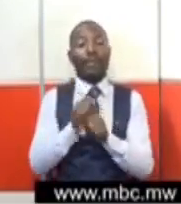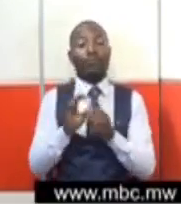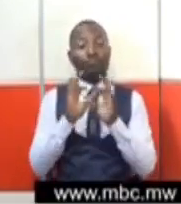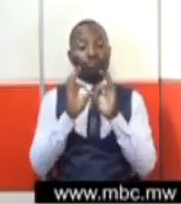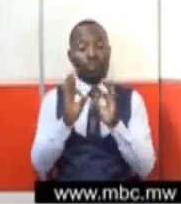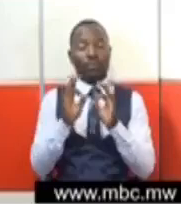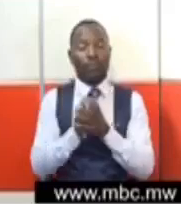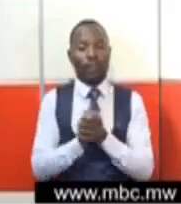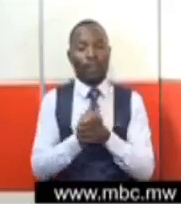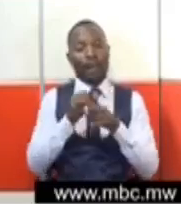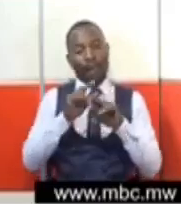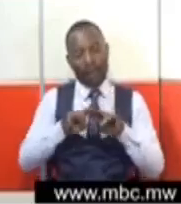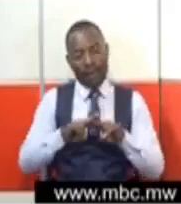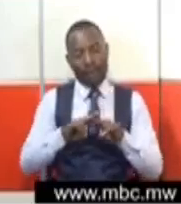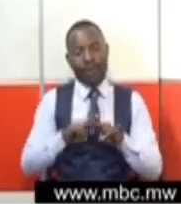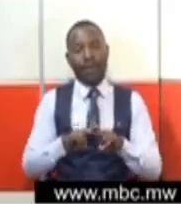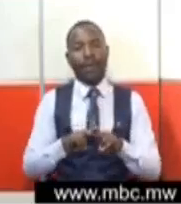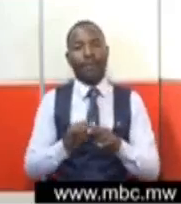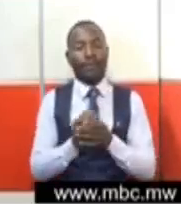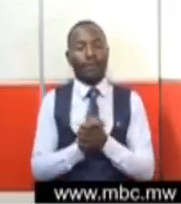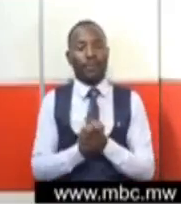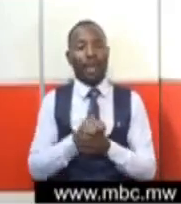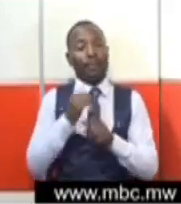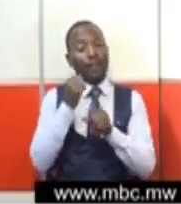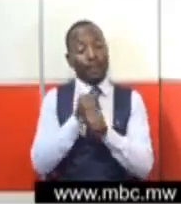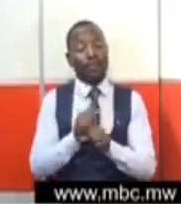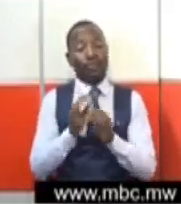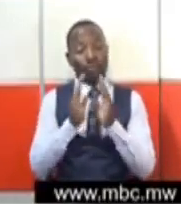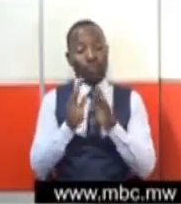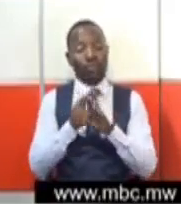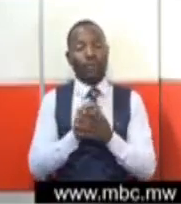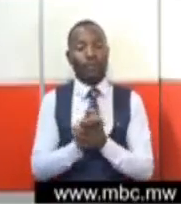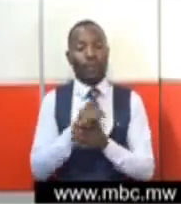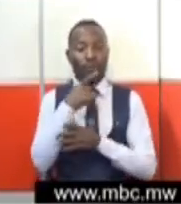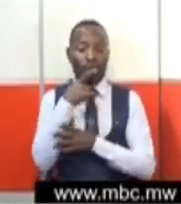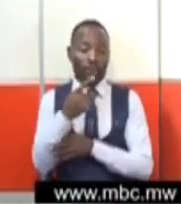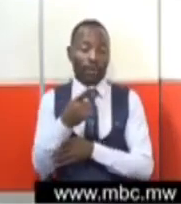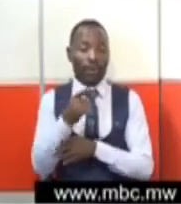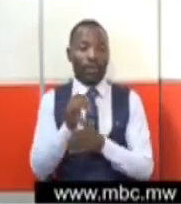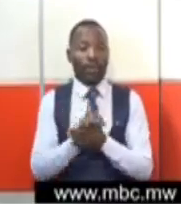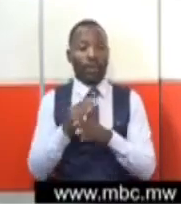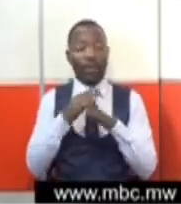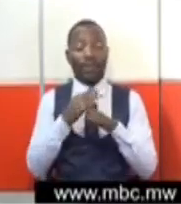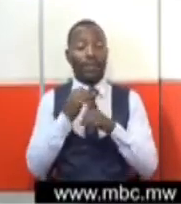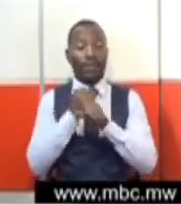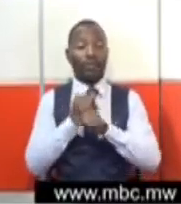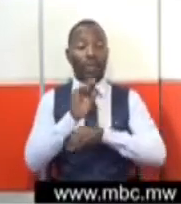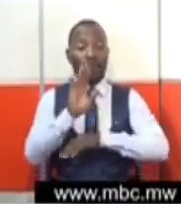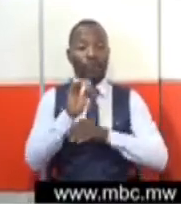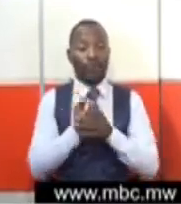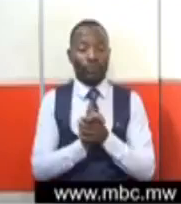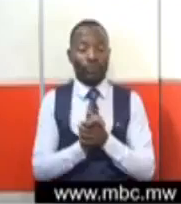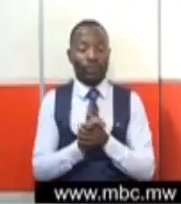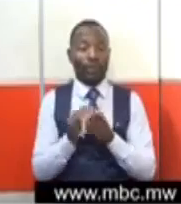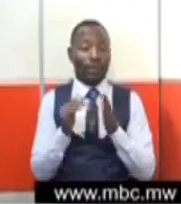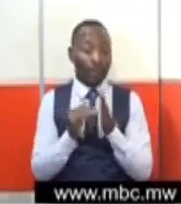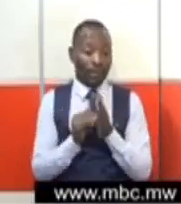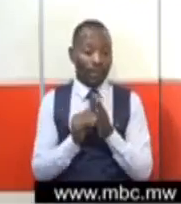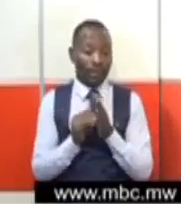They have to be on a permanent job so that they have to secure their jobs. And